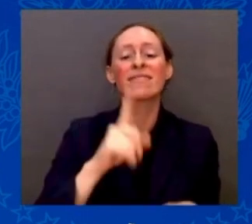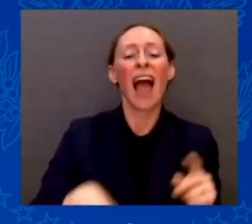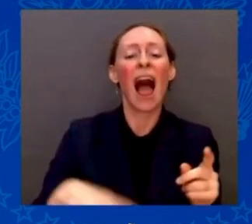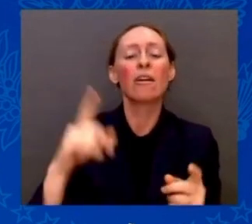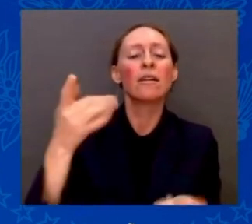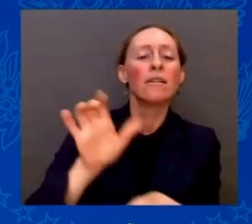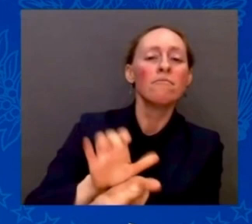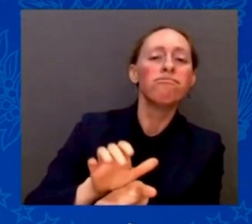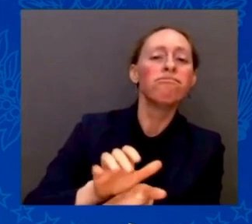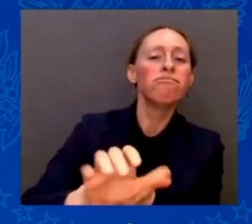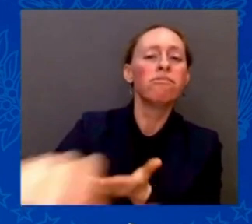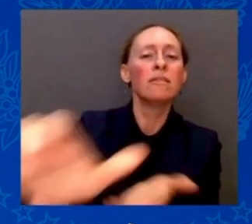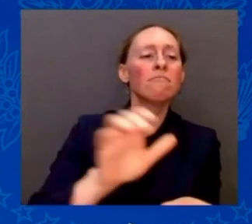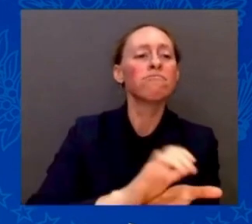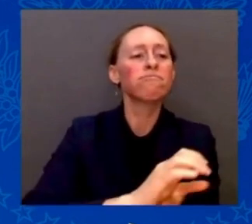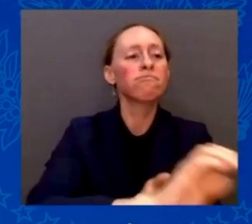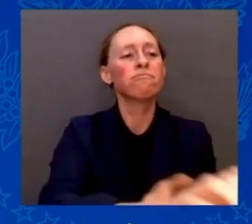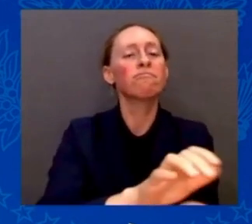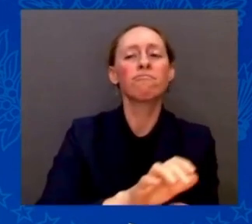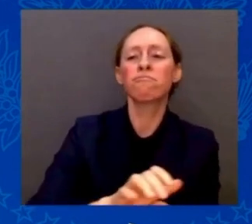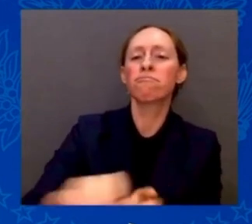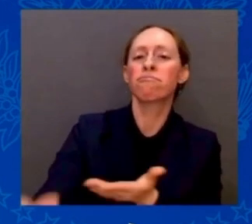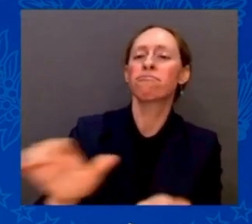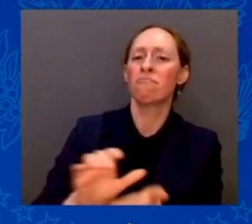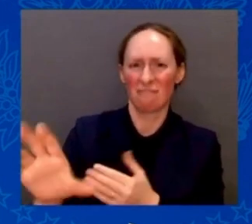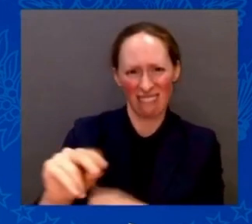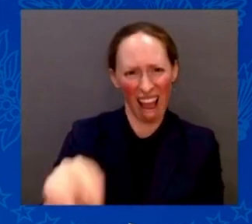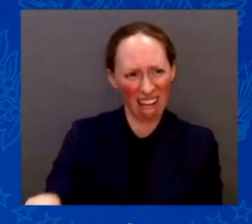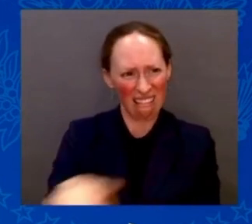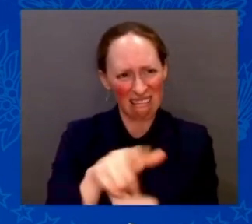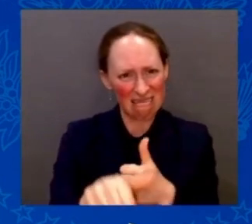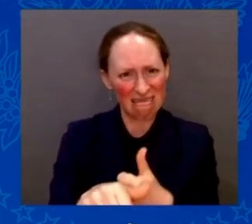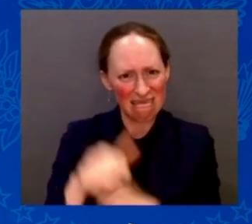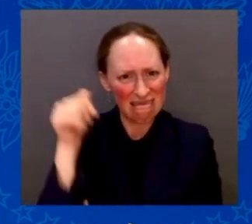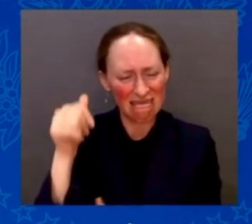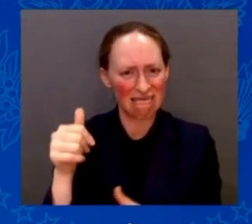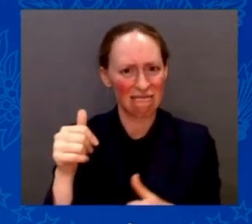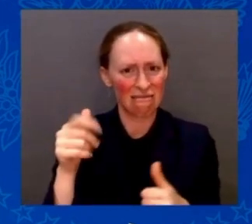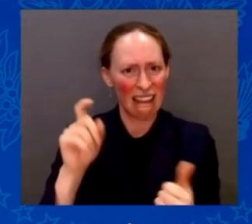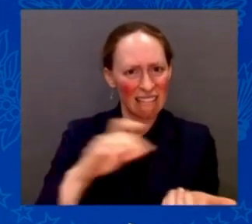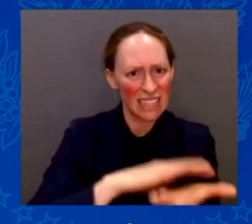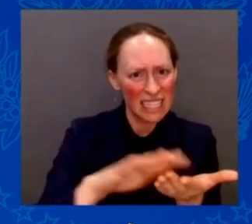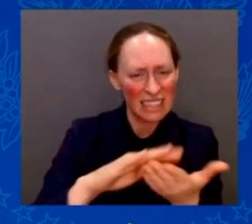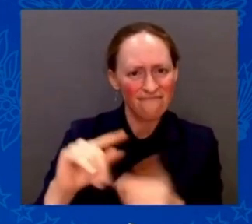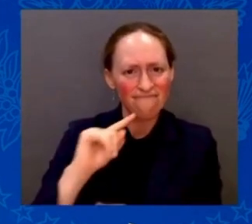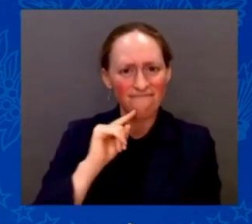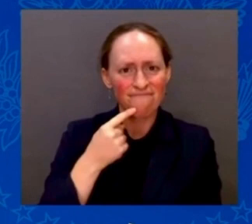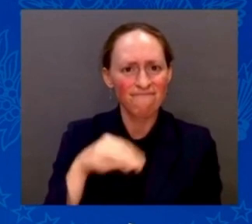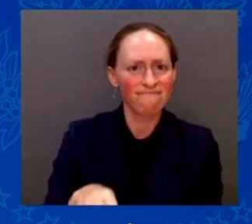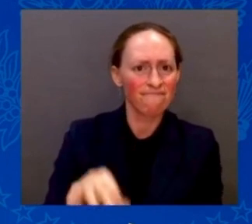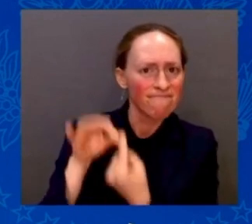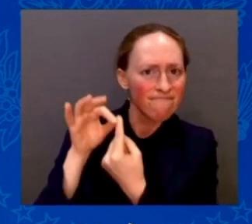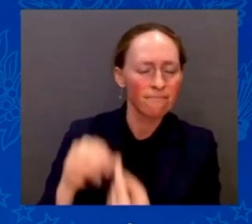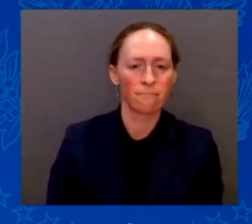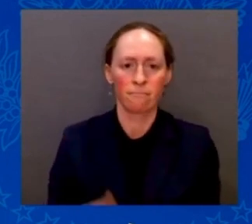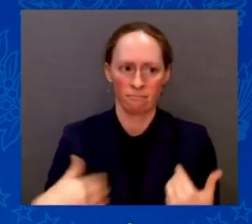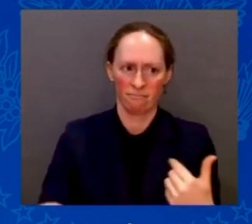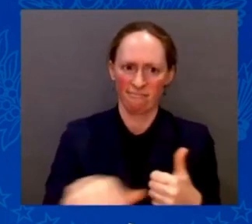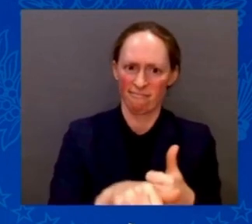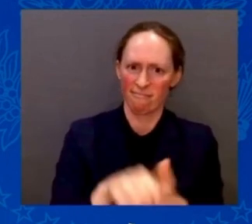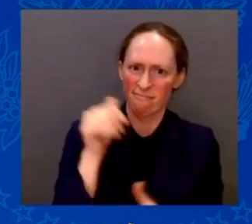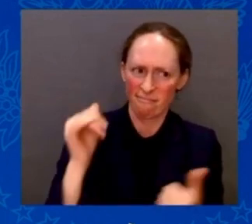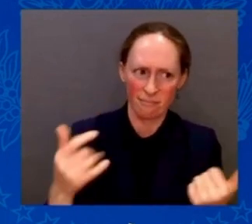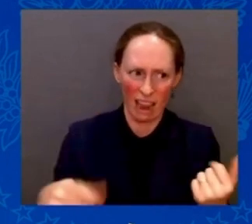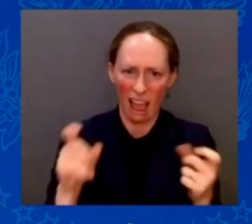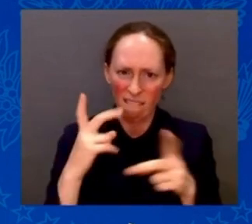the polluted, the dangerous stuff. And once we've done that, we'll be able to remove all the debris.